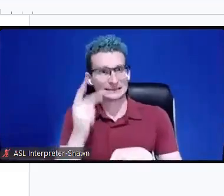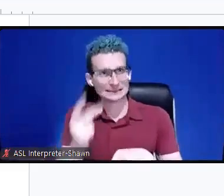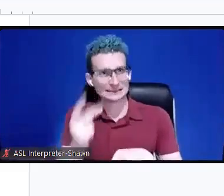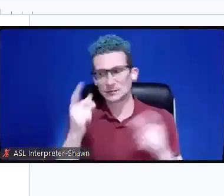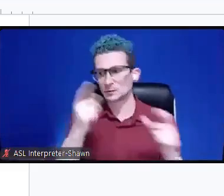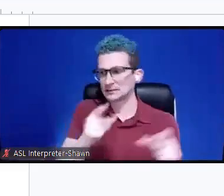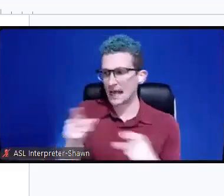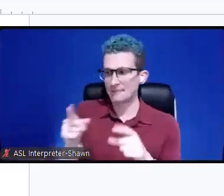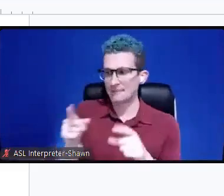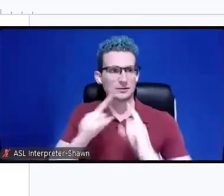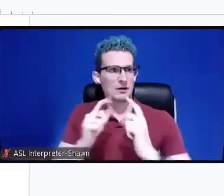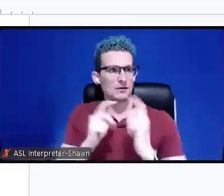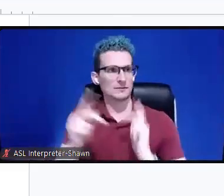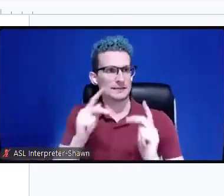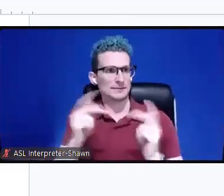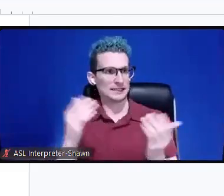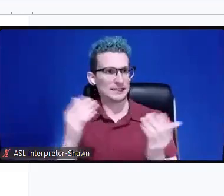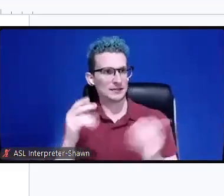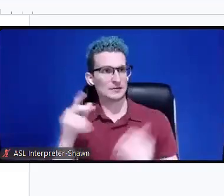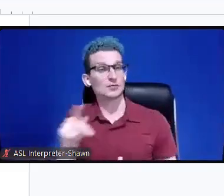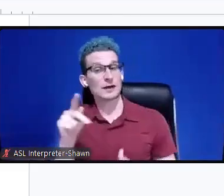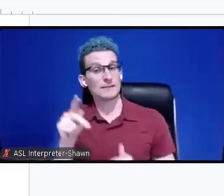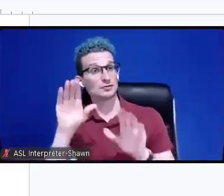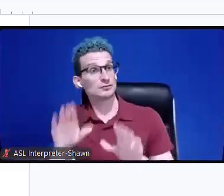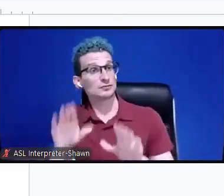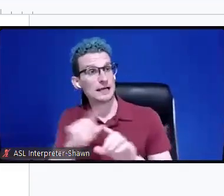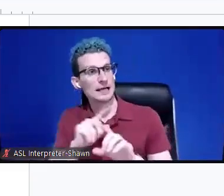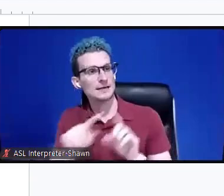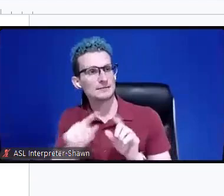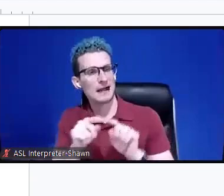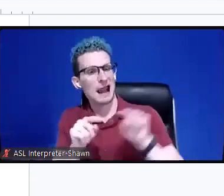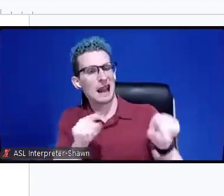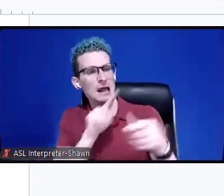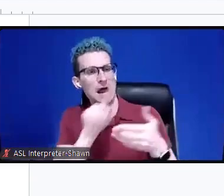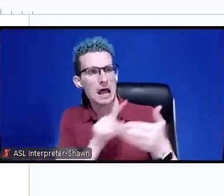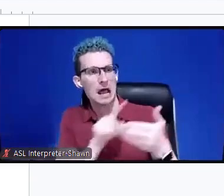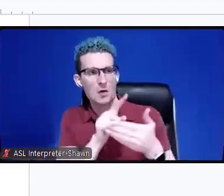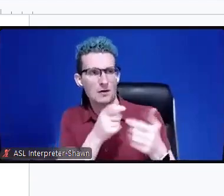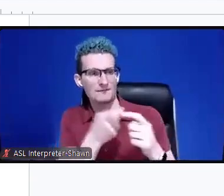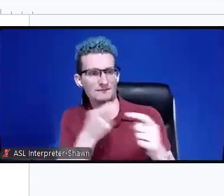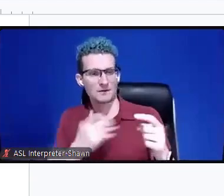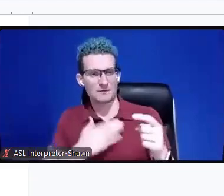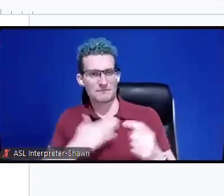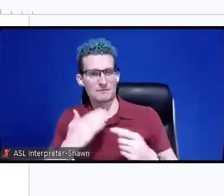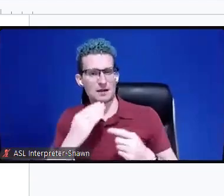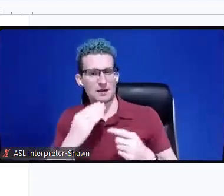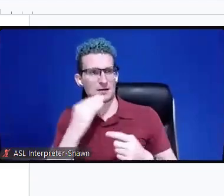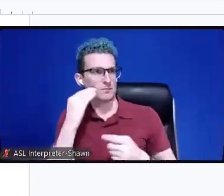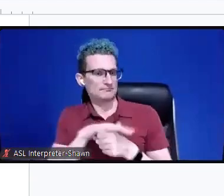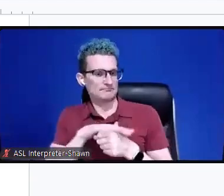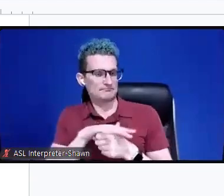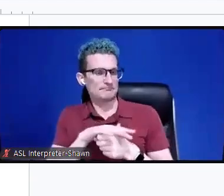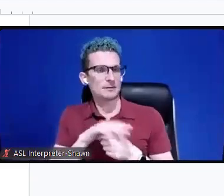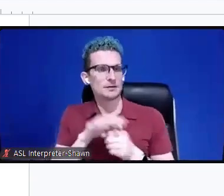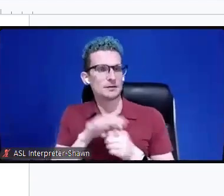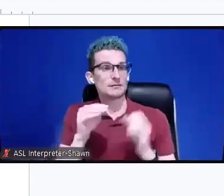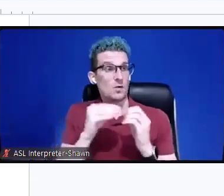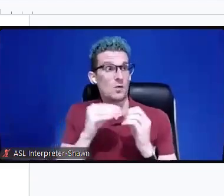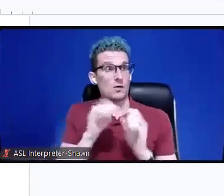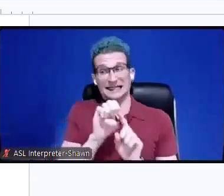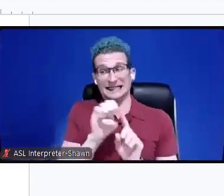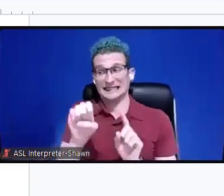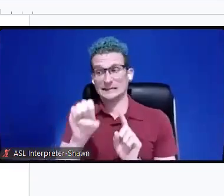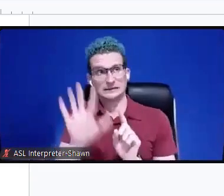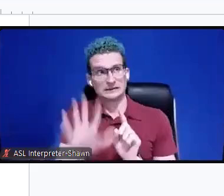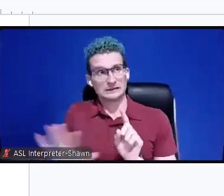Pueblo's great. It's an hour away from where I live, but there's a lot more east of me that I